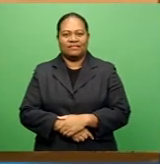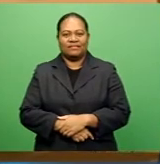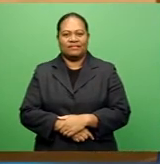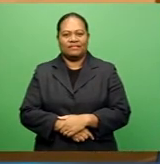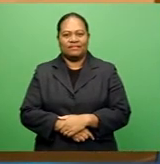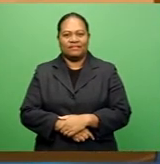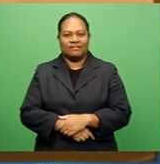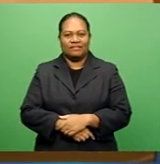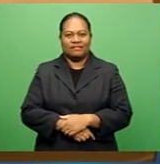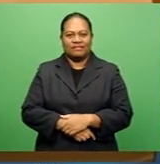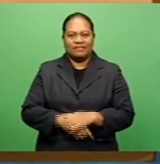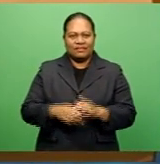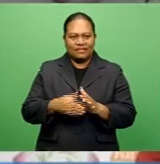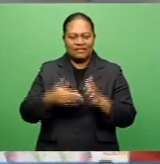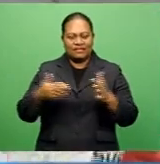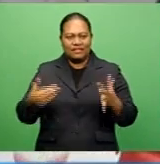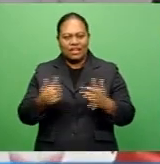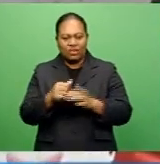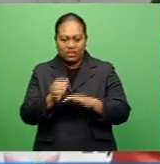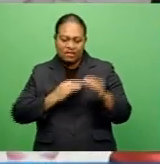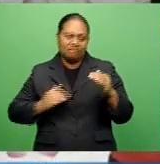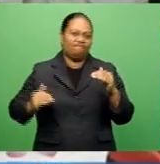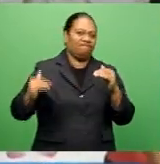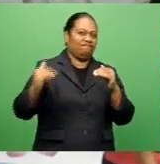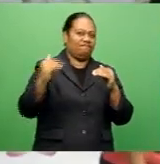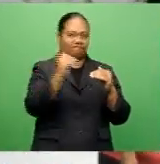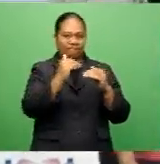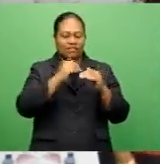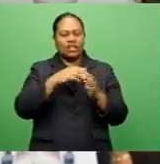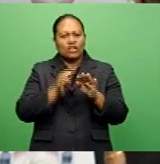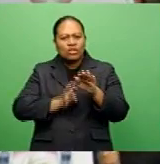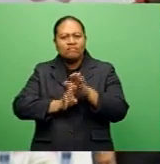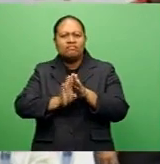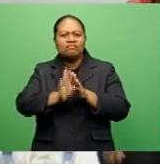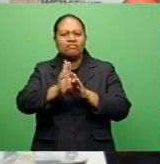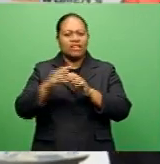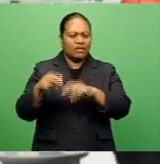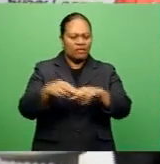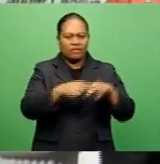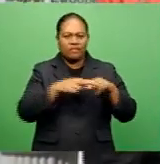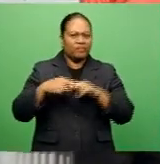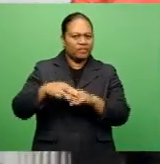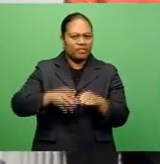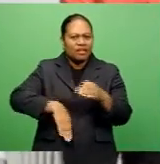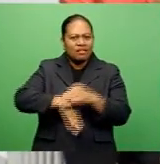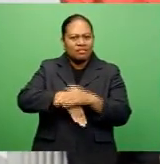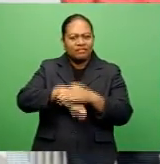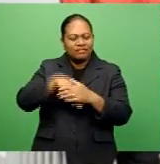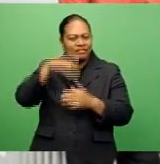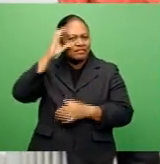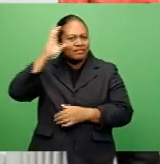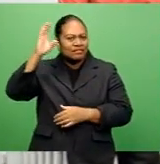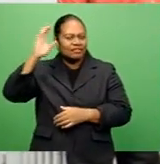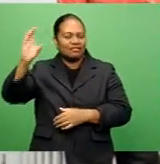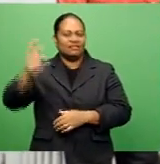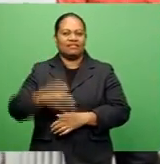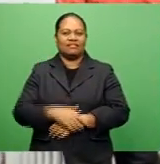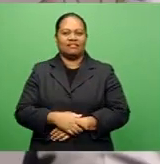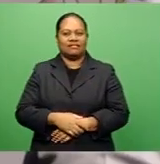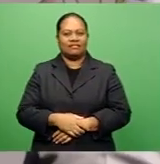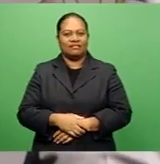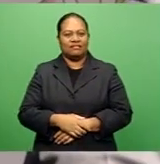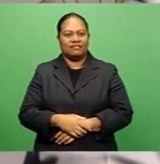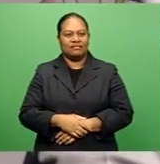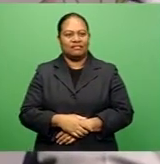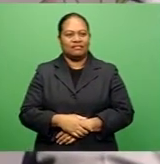This milestone achievement is a stepping stone to the progress of women's football in the country. So